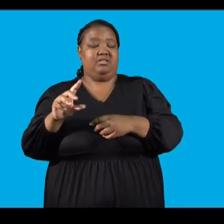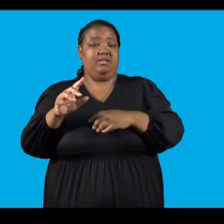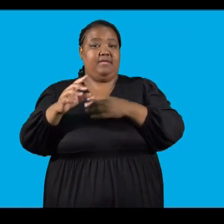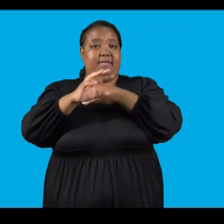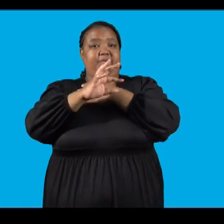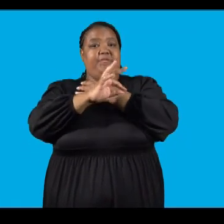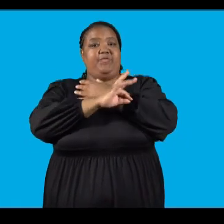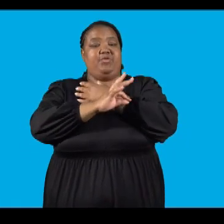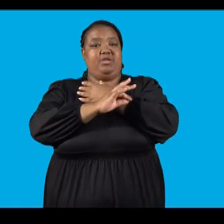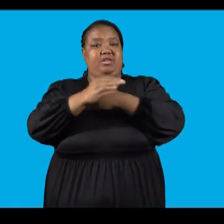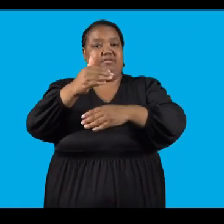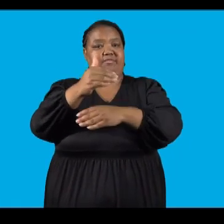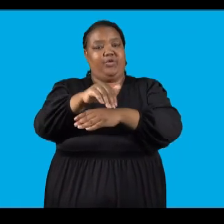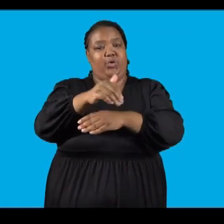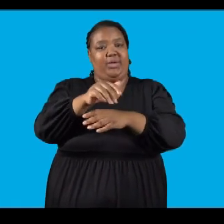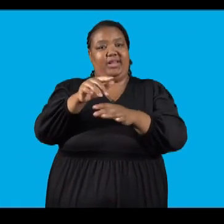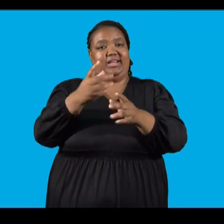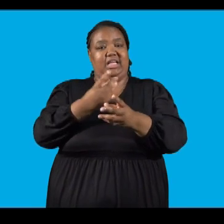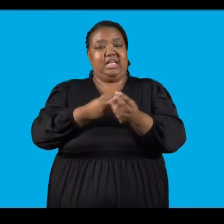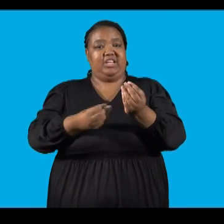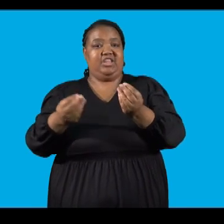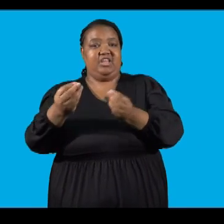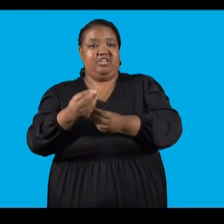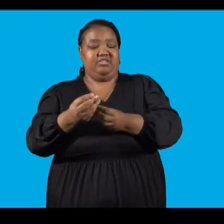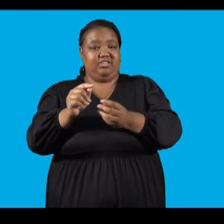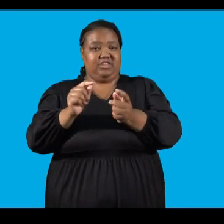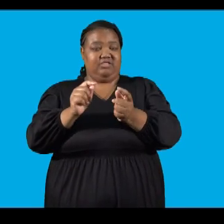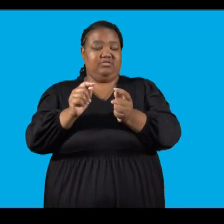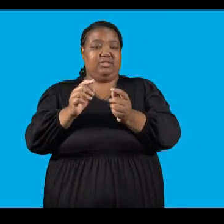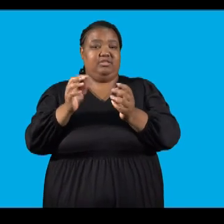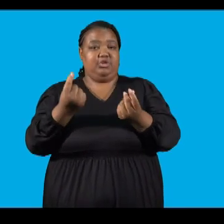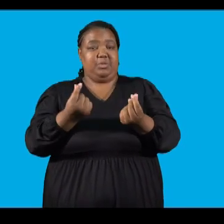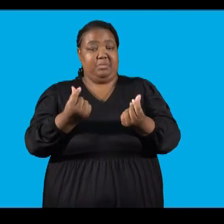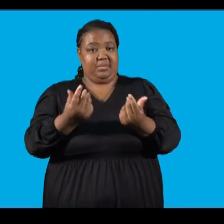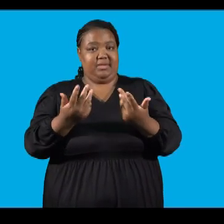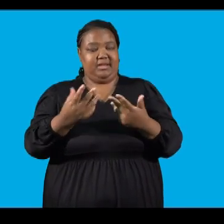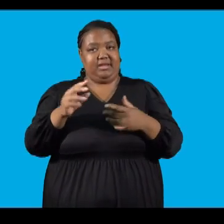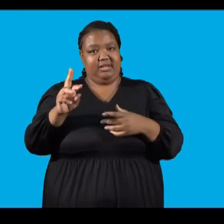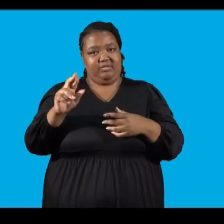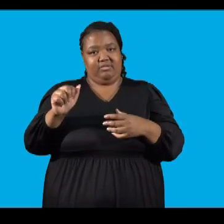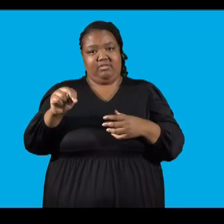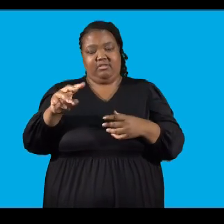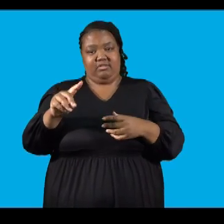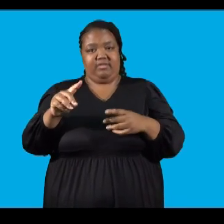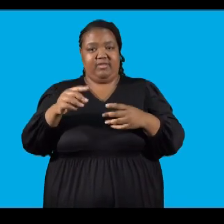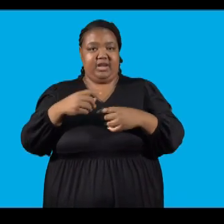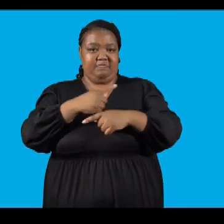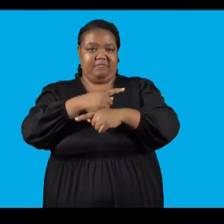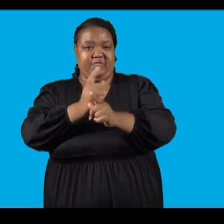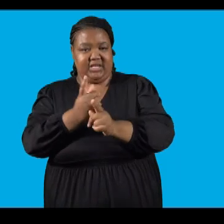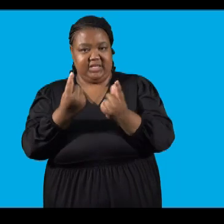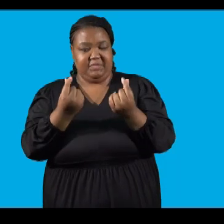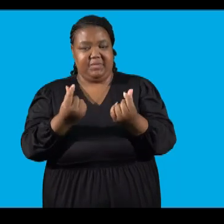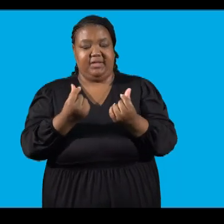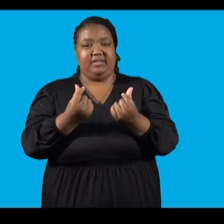alleged that the foreign exchange traders have been buying and selling US dollars in exchange for the rand at fixed prices. The